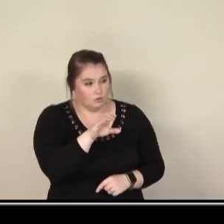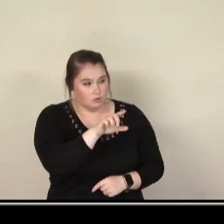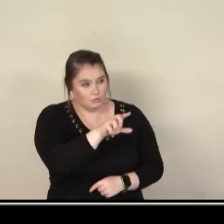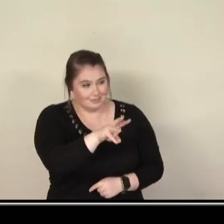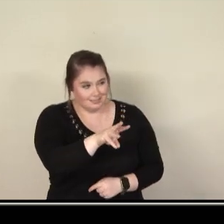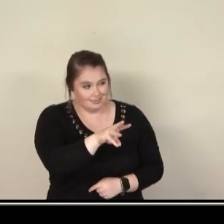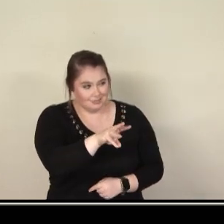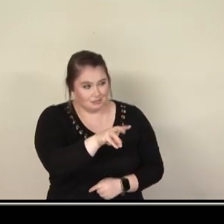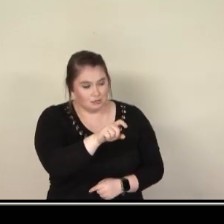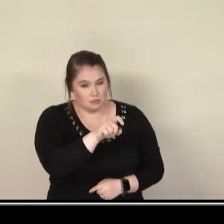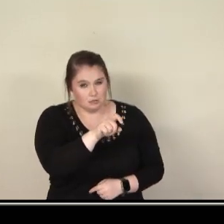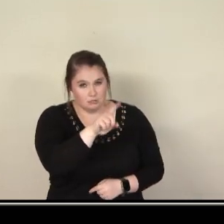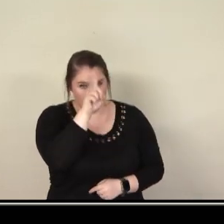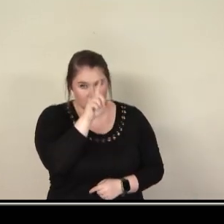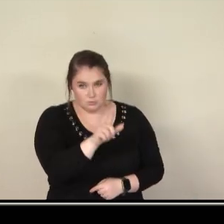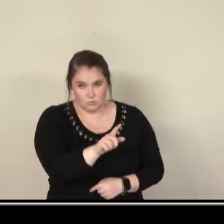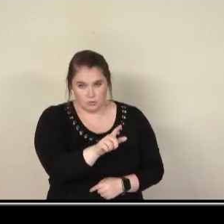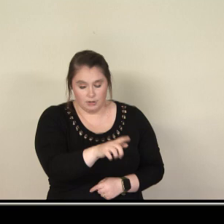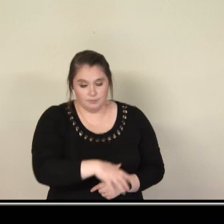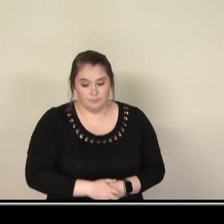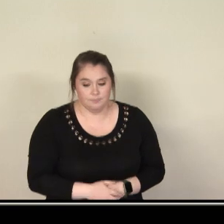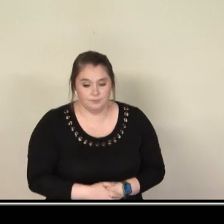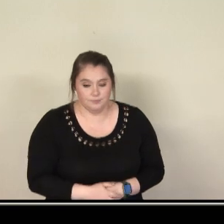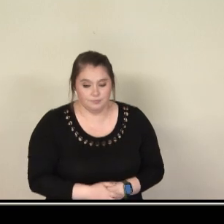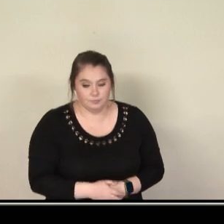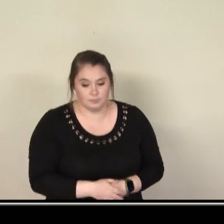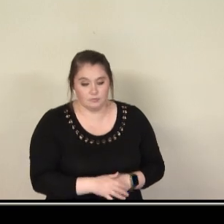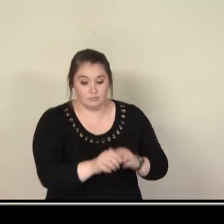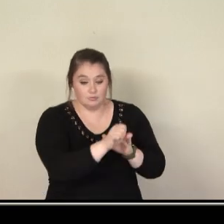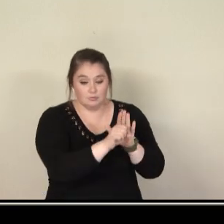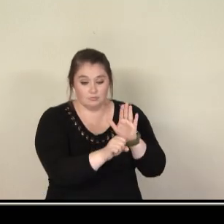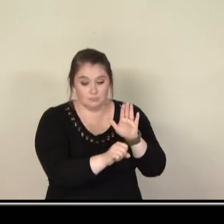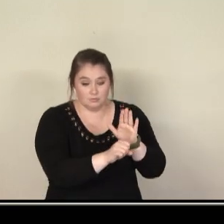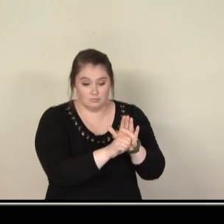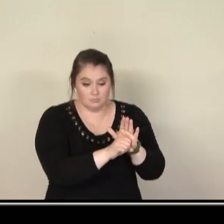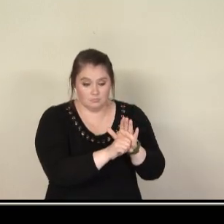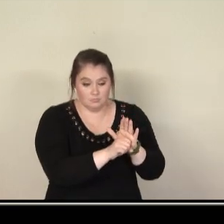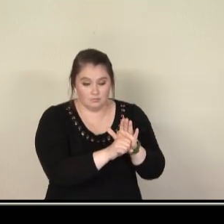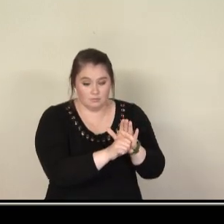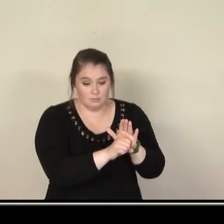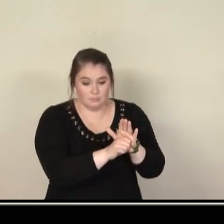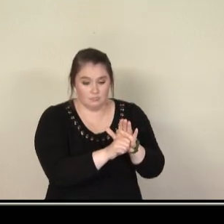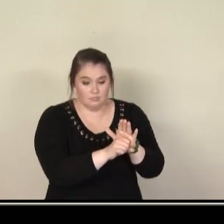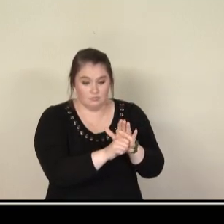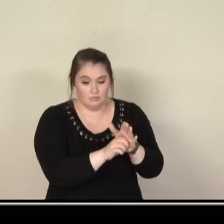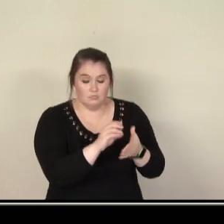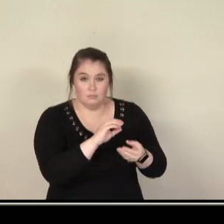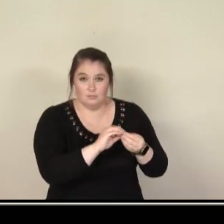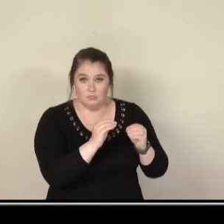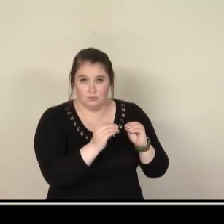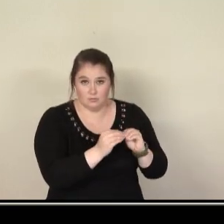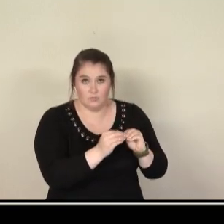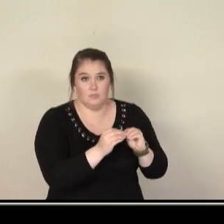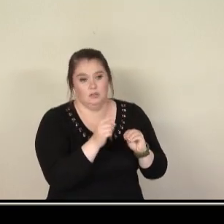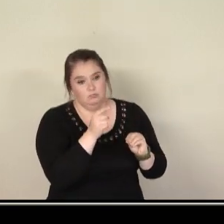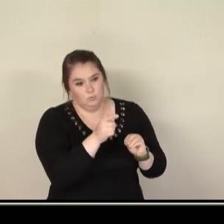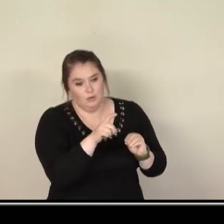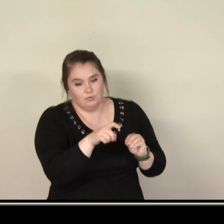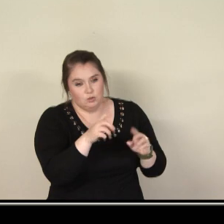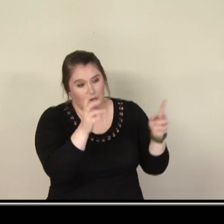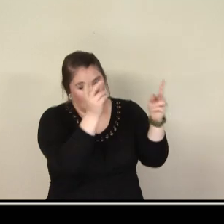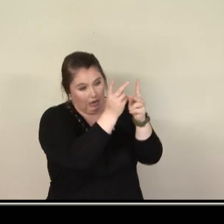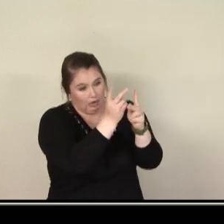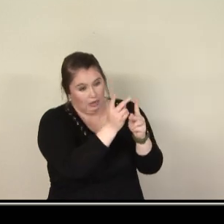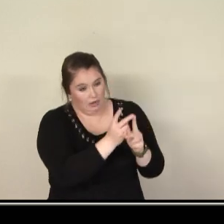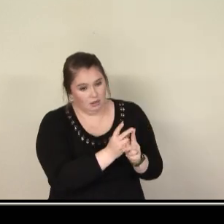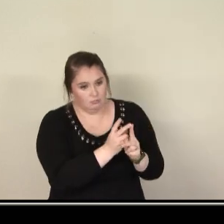126.21. Now, state funding is just wonderful because you have to do these calculations and estimates not knowing